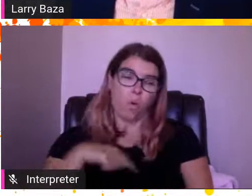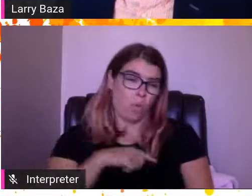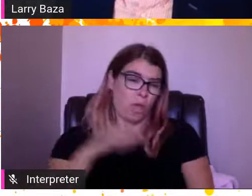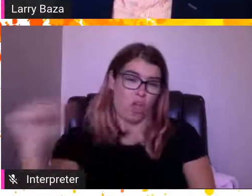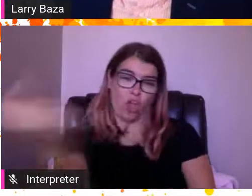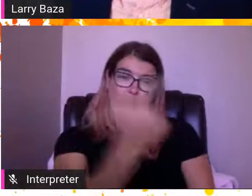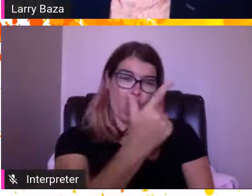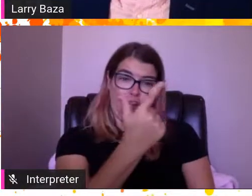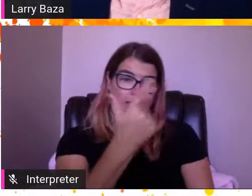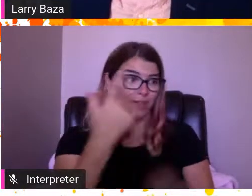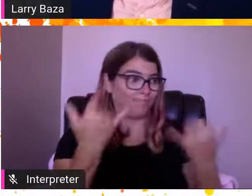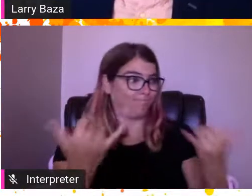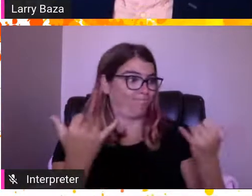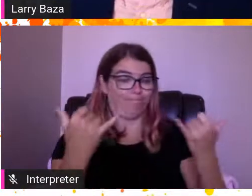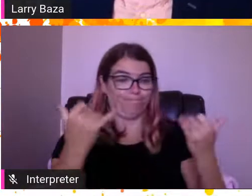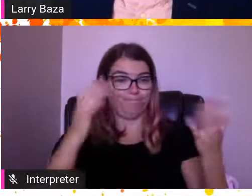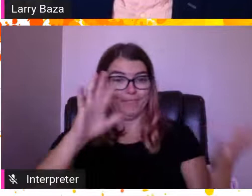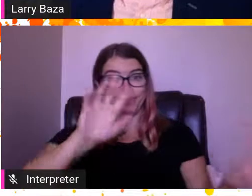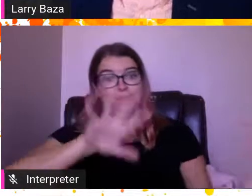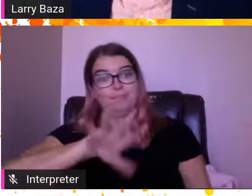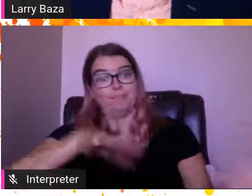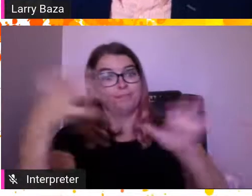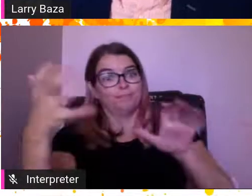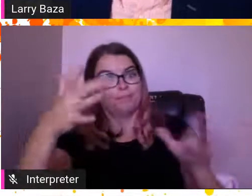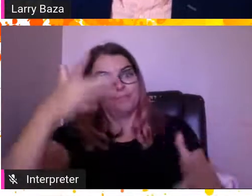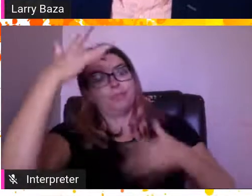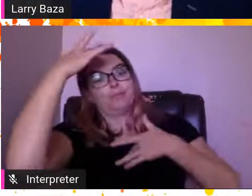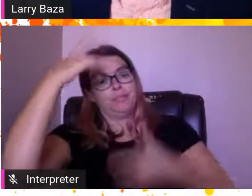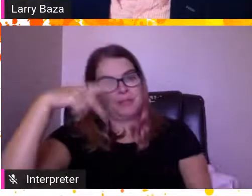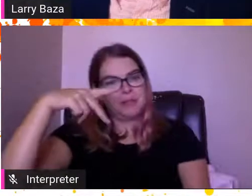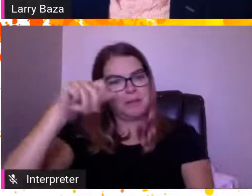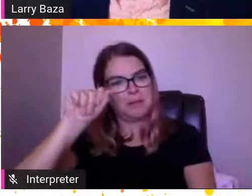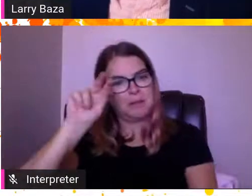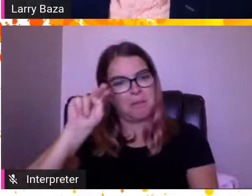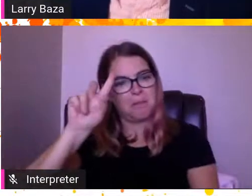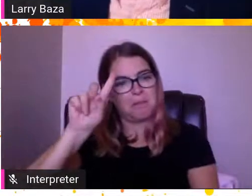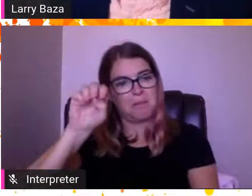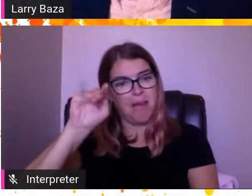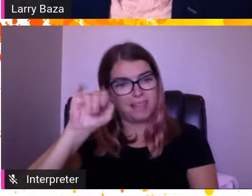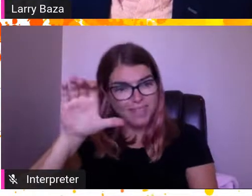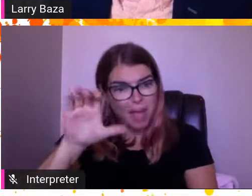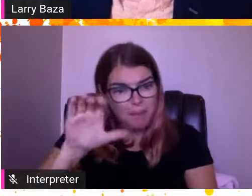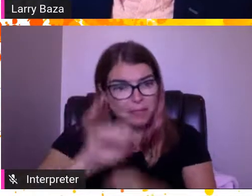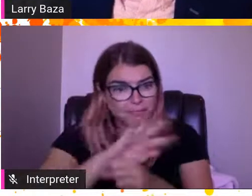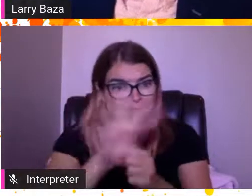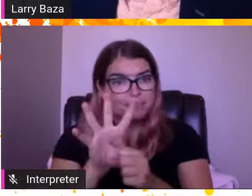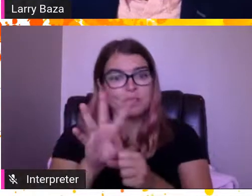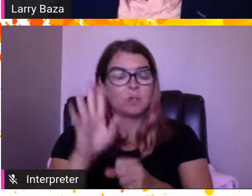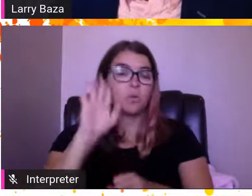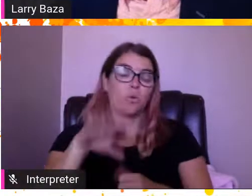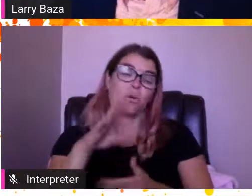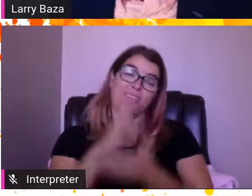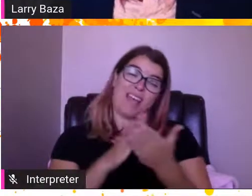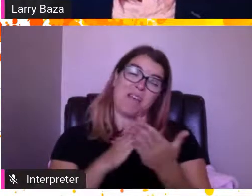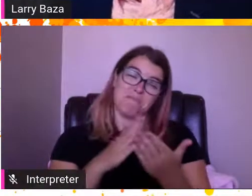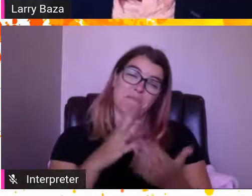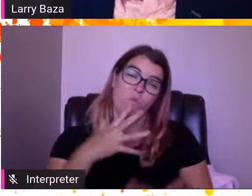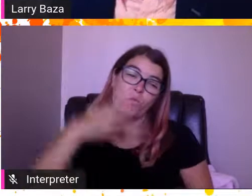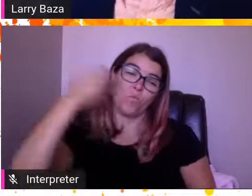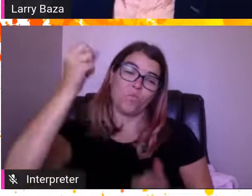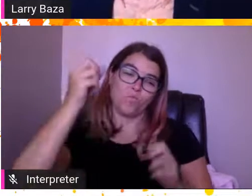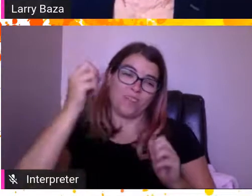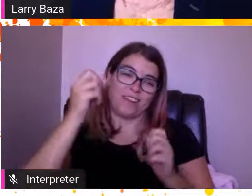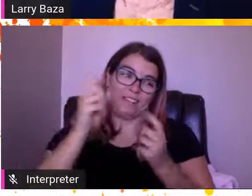are even a couple of my friends who really are further in the dark ages when it comes to IT